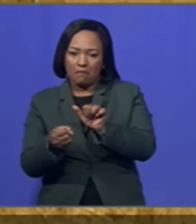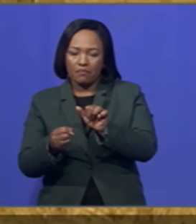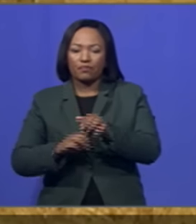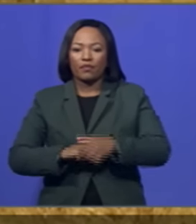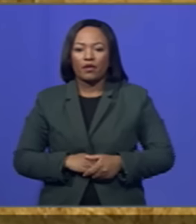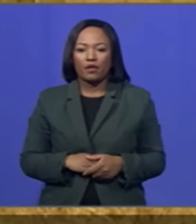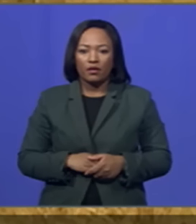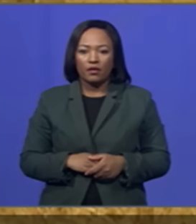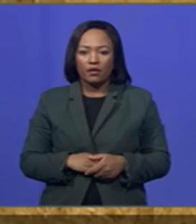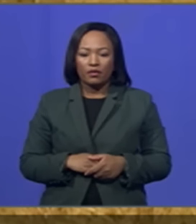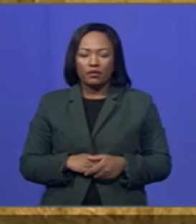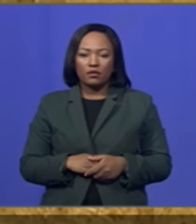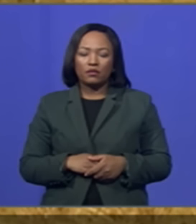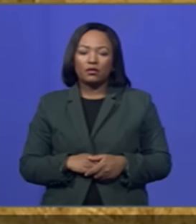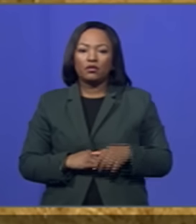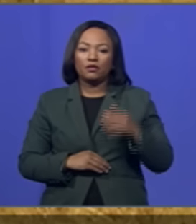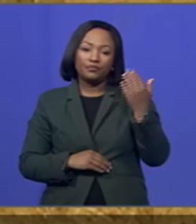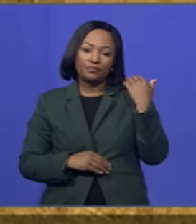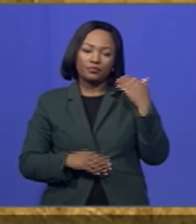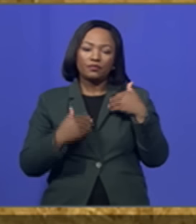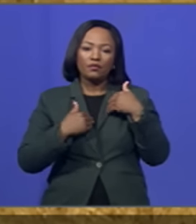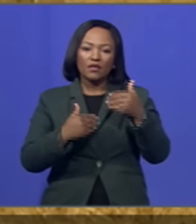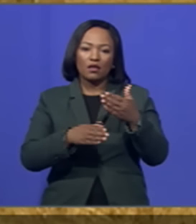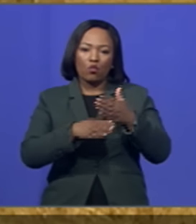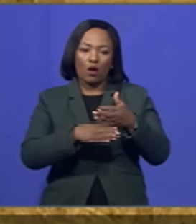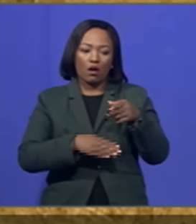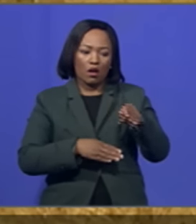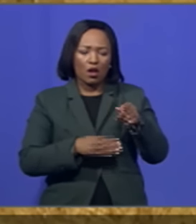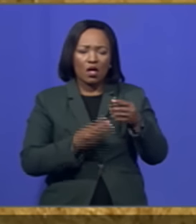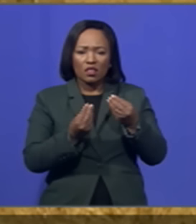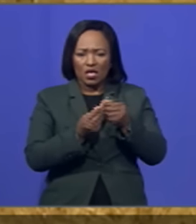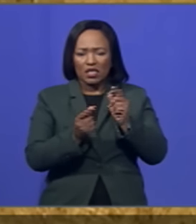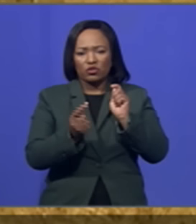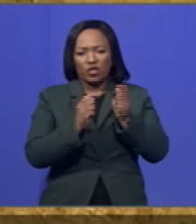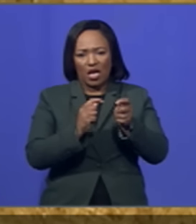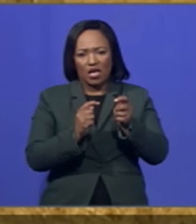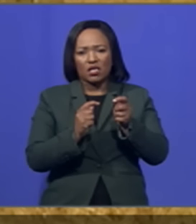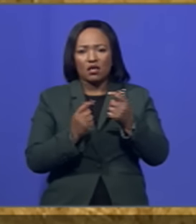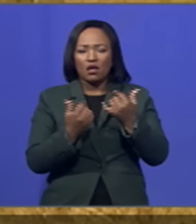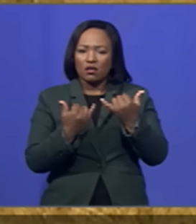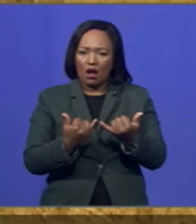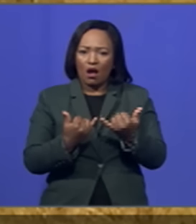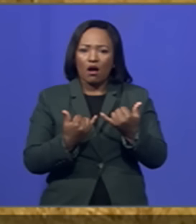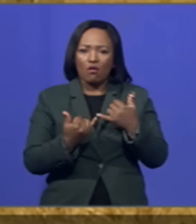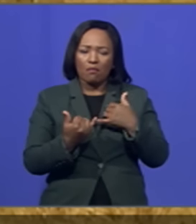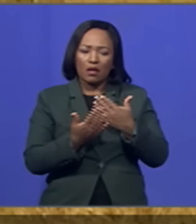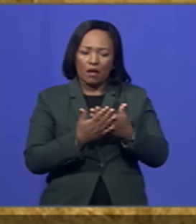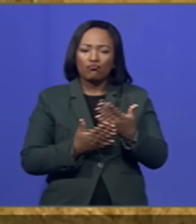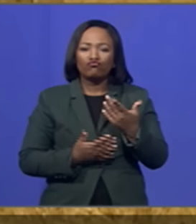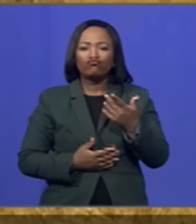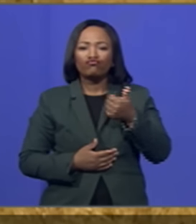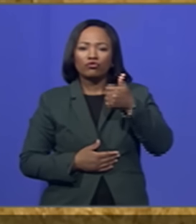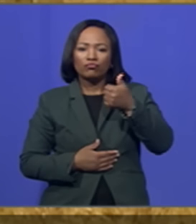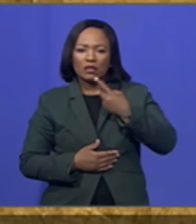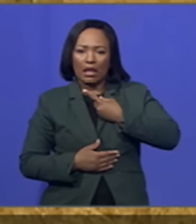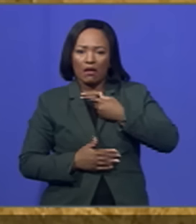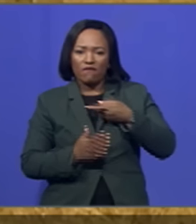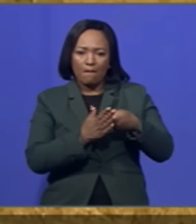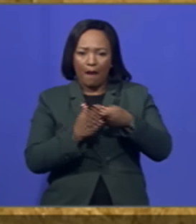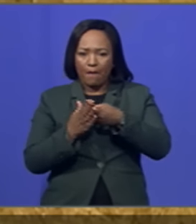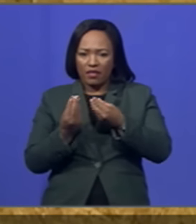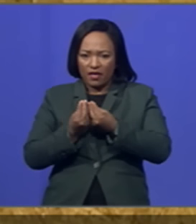When I started working here, things started to change. I can now provide for myself. I can also provide